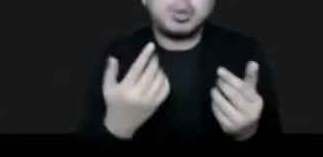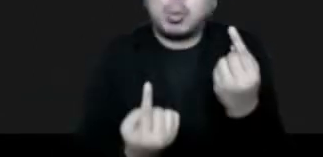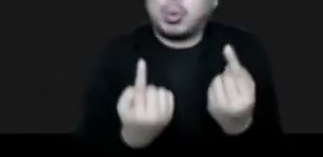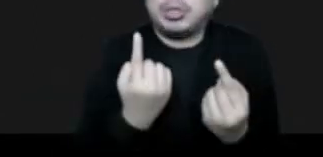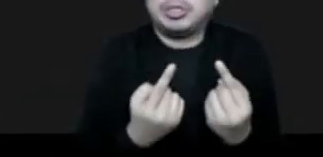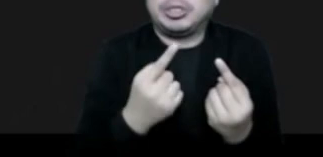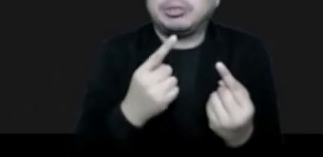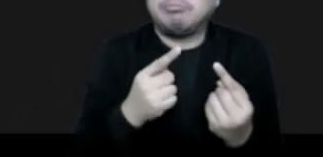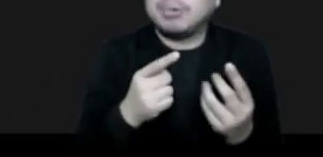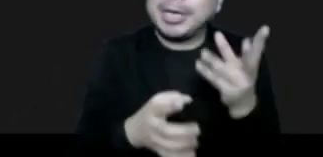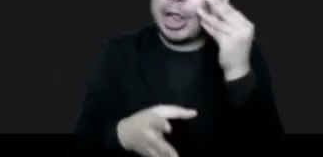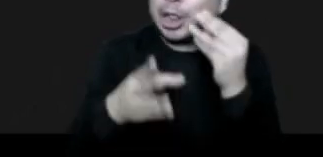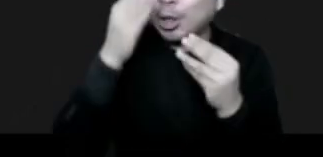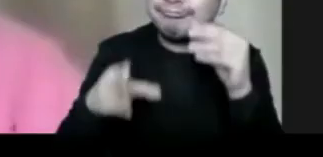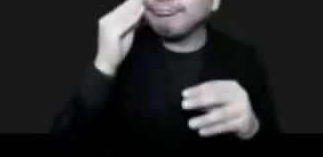your lessons.